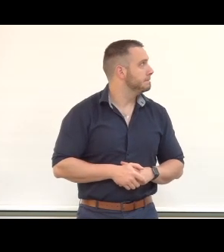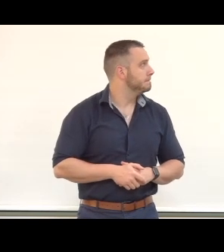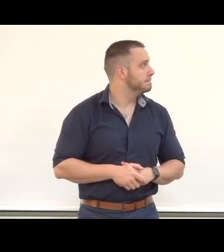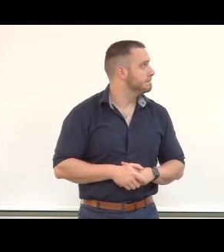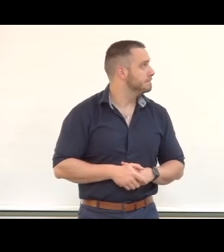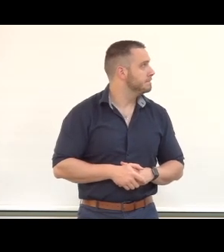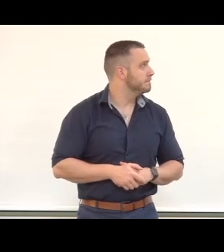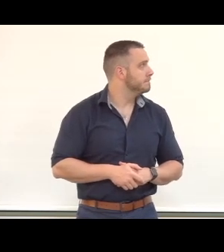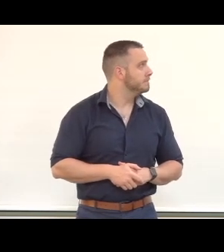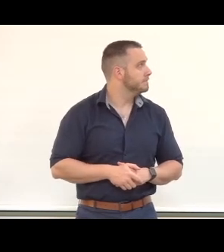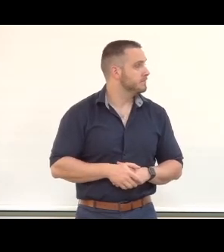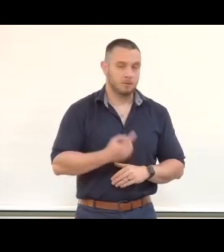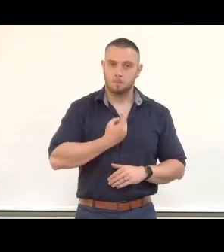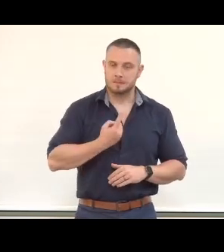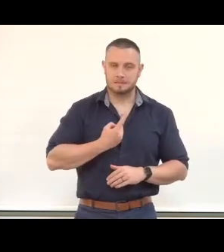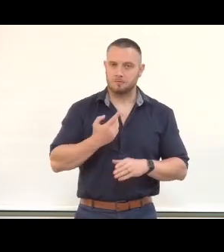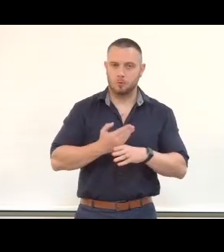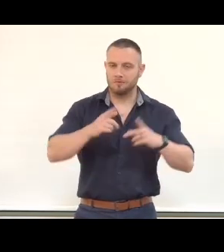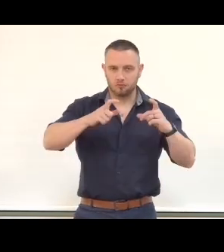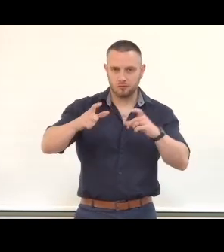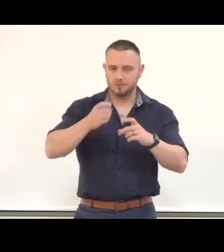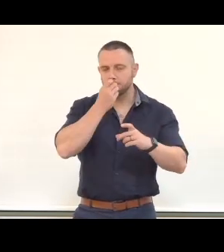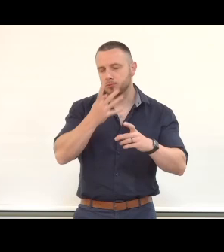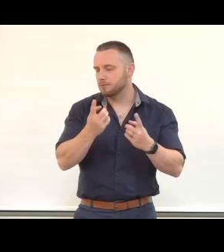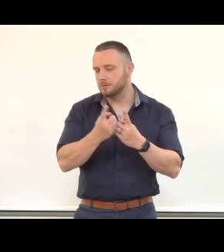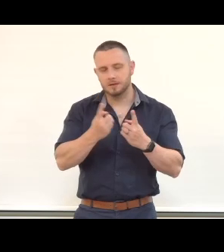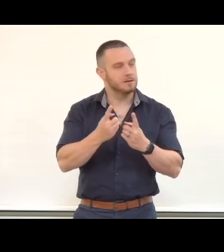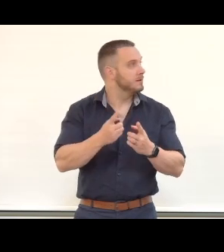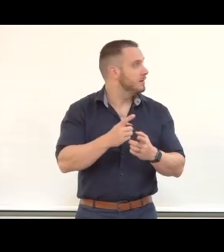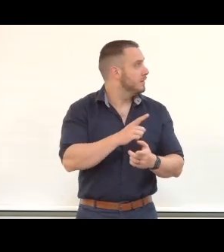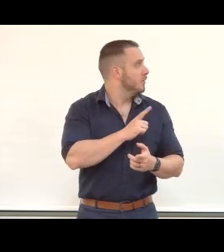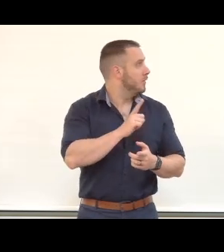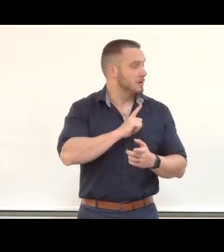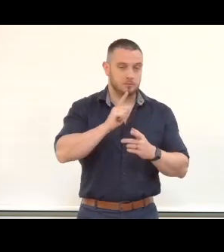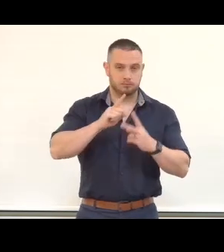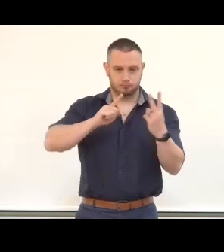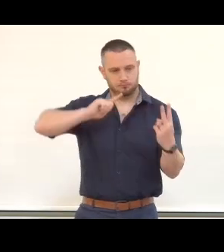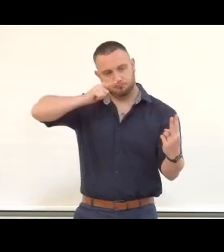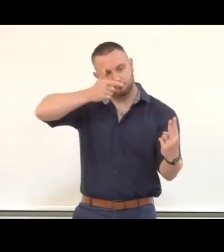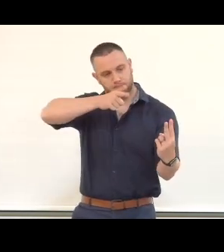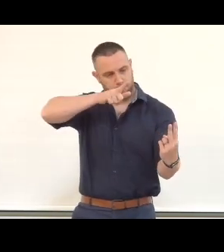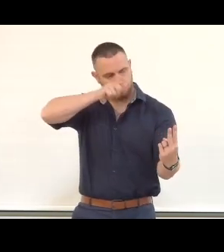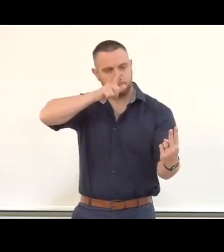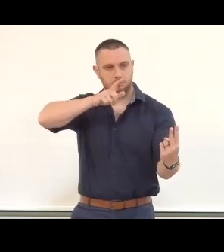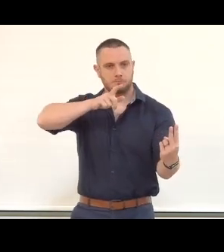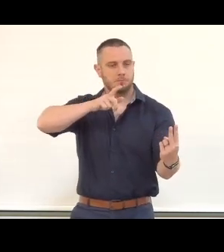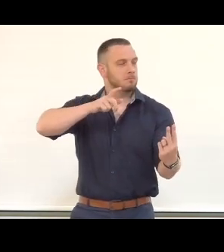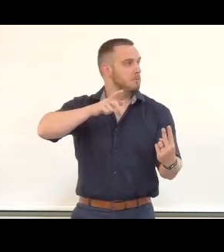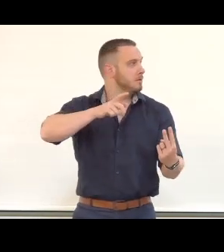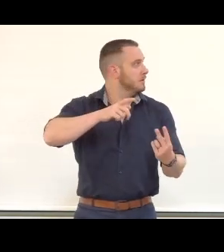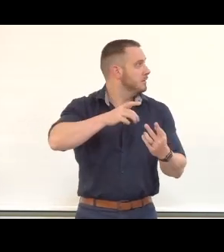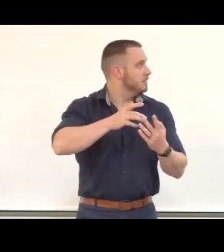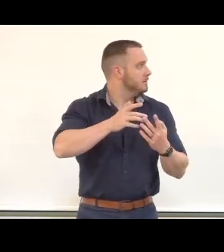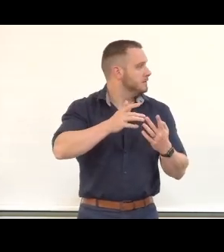And yeah, just for me as a photographer, this was just the most beautiful thing I could ask for. Like the closer shots with the astronauts, like in the view, done during